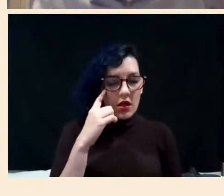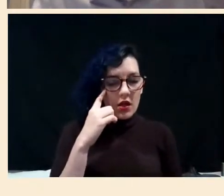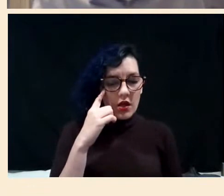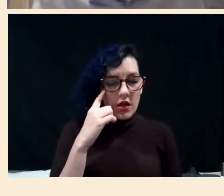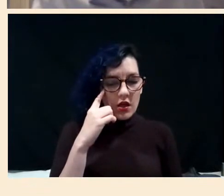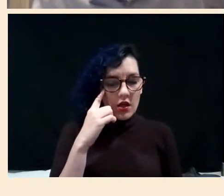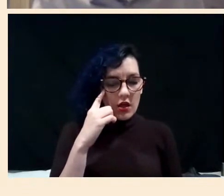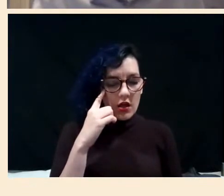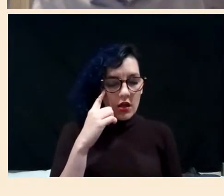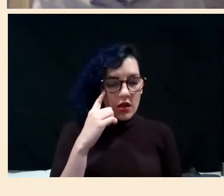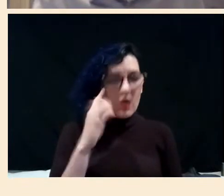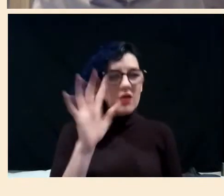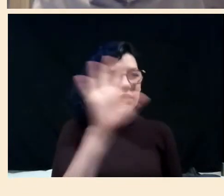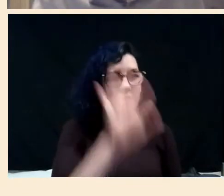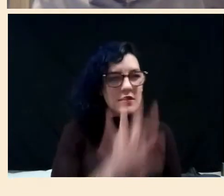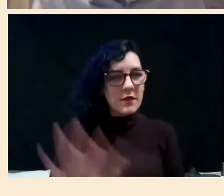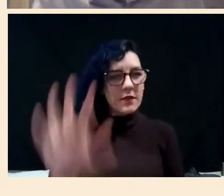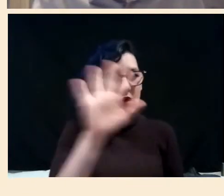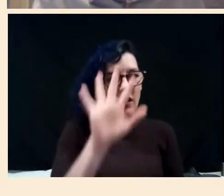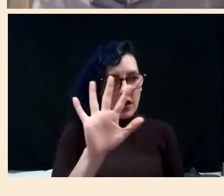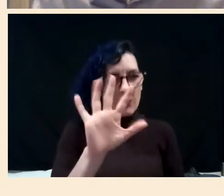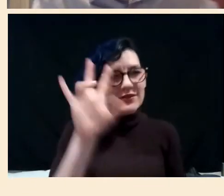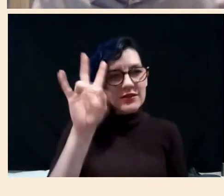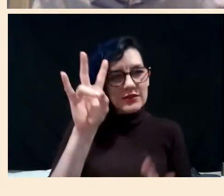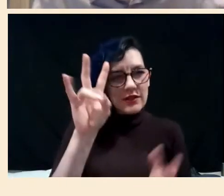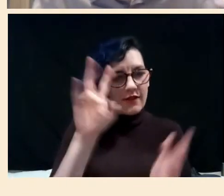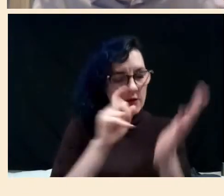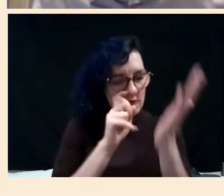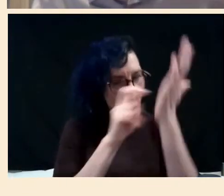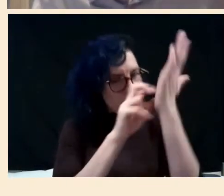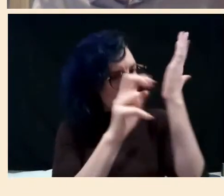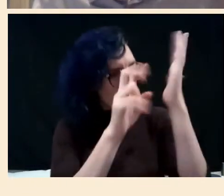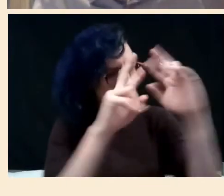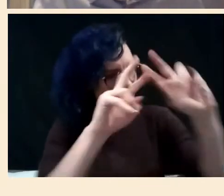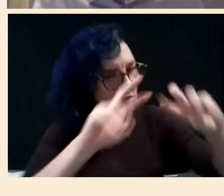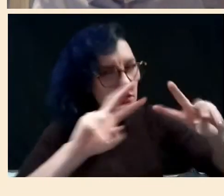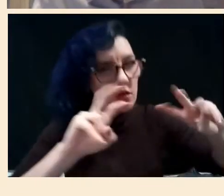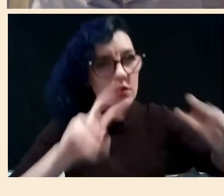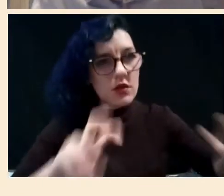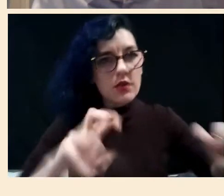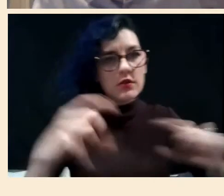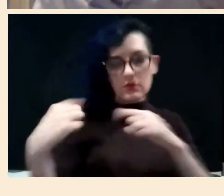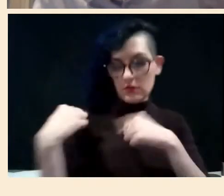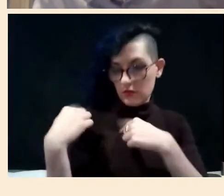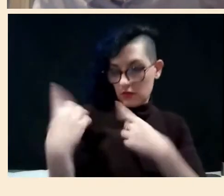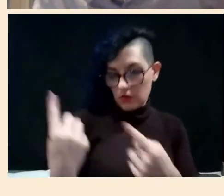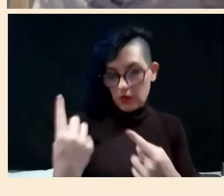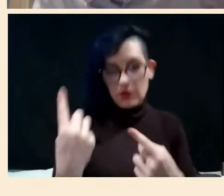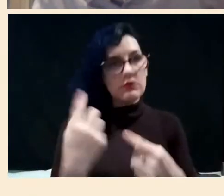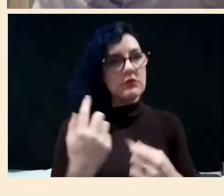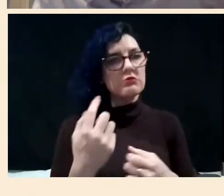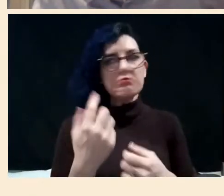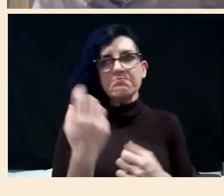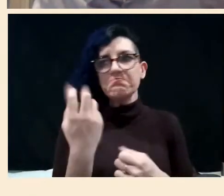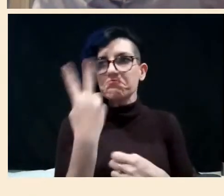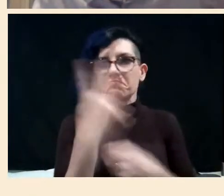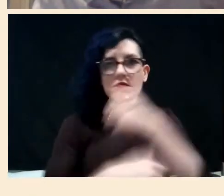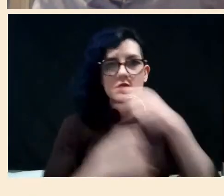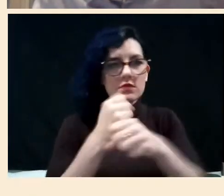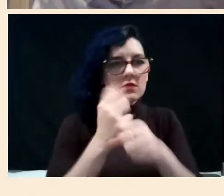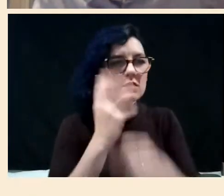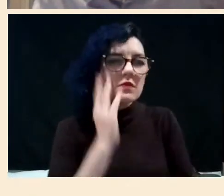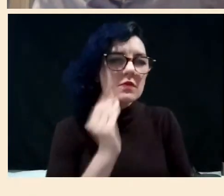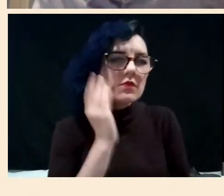you point to an audit that you feel in the past few years that you feel has made a positive difference in state policy?